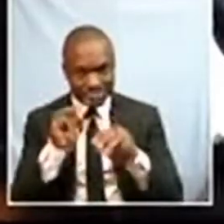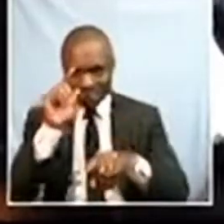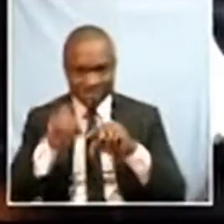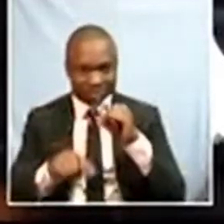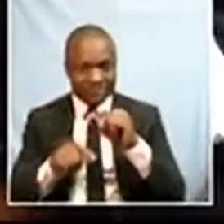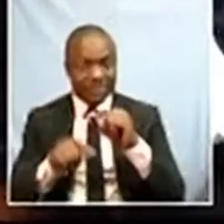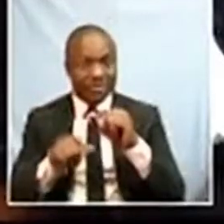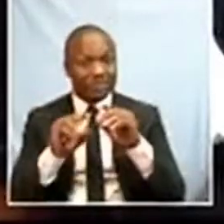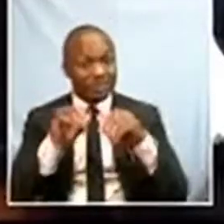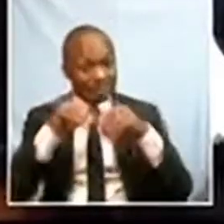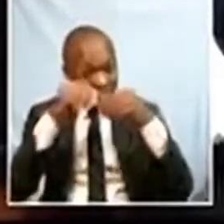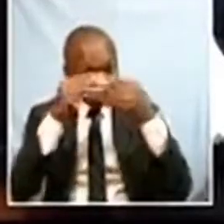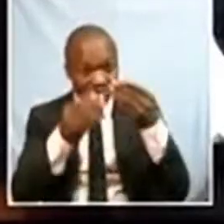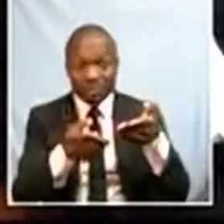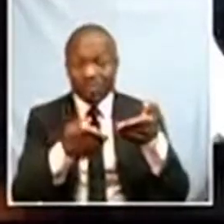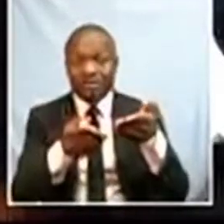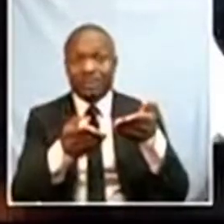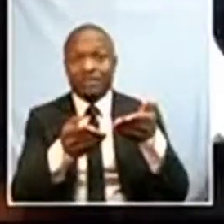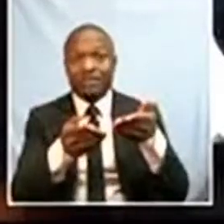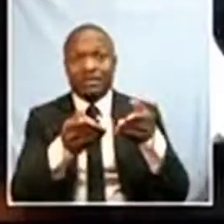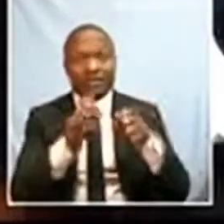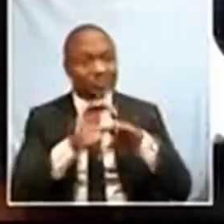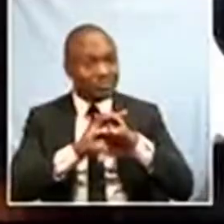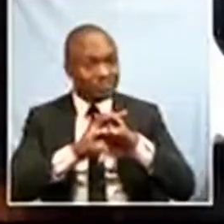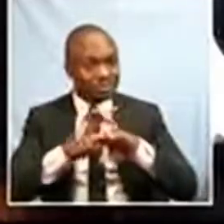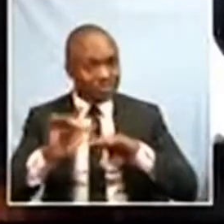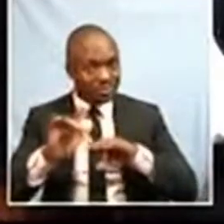be submitted in the absence of